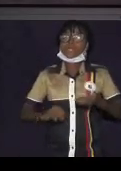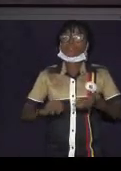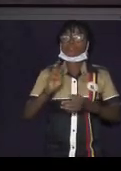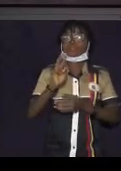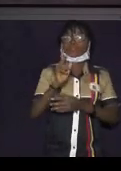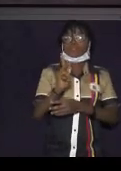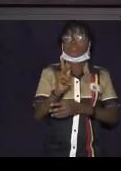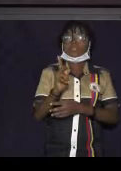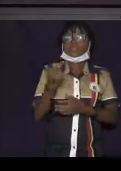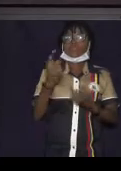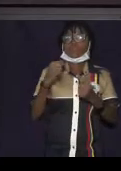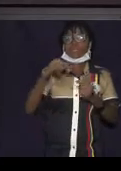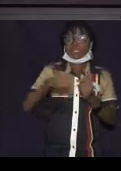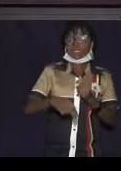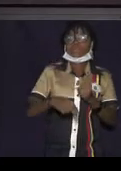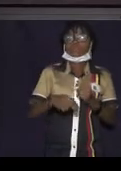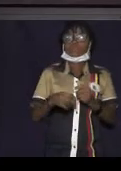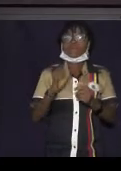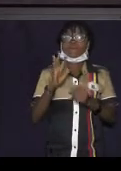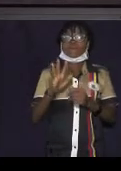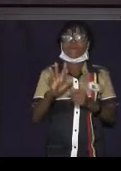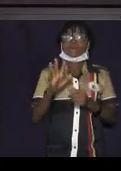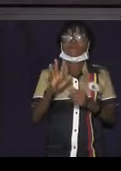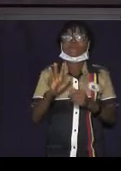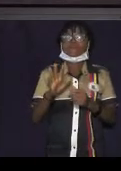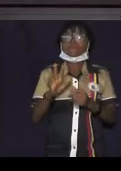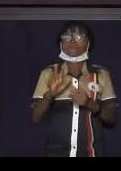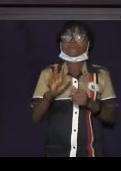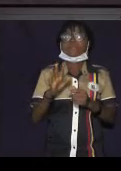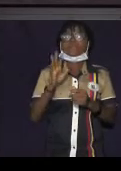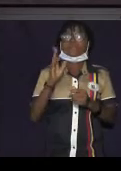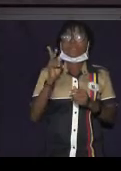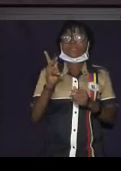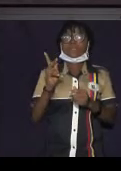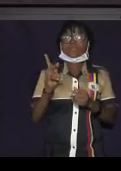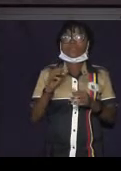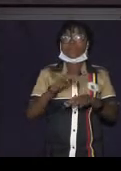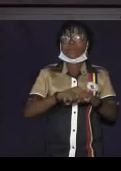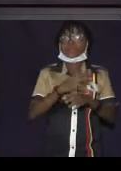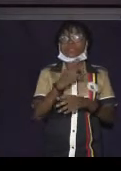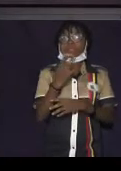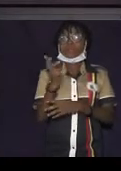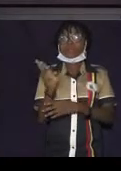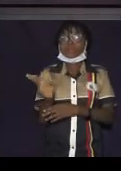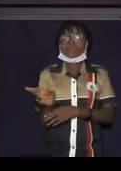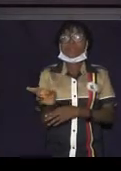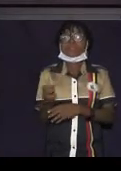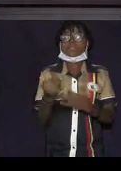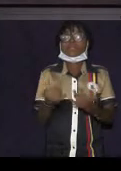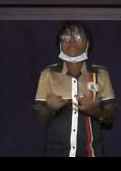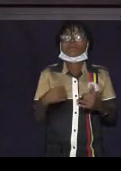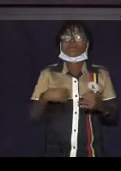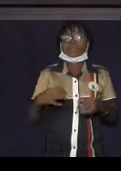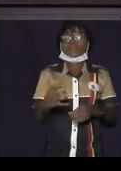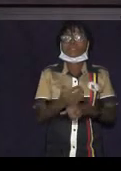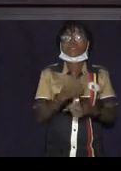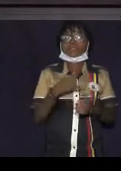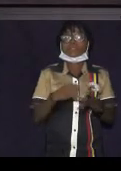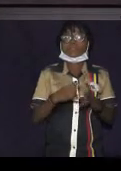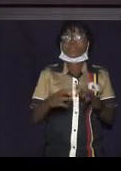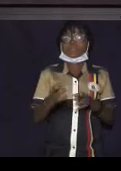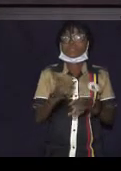down, but 5k was on the right side of the equality sign. Now we take it to the